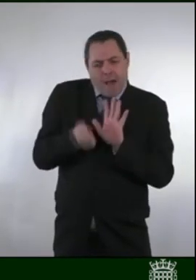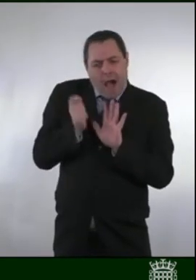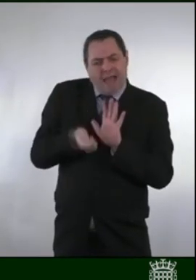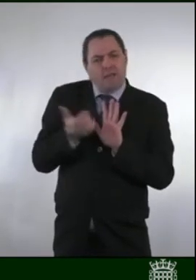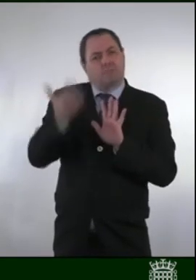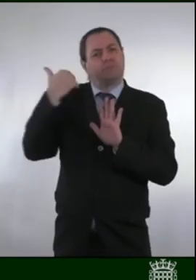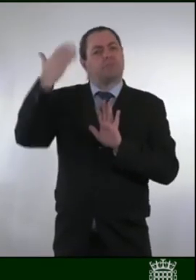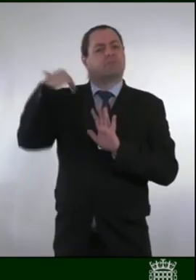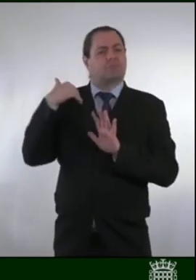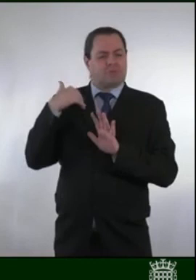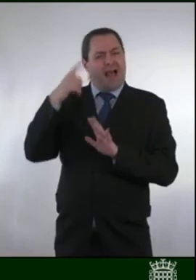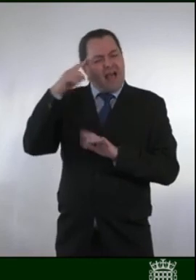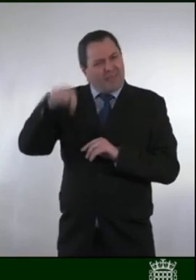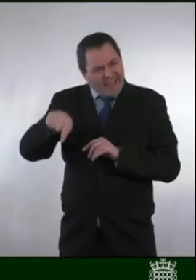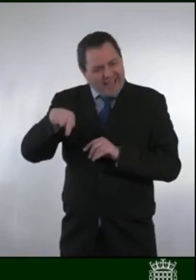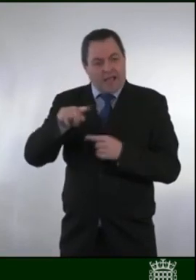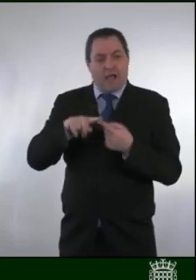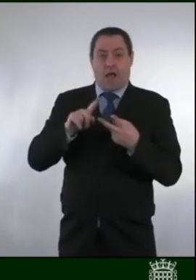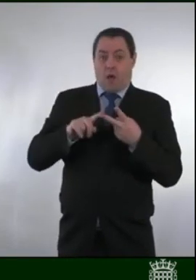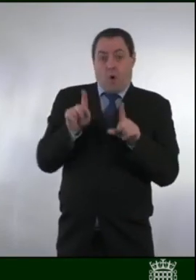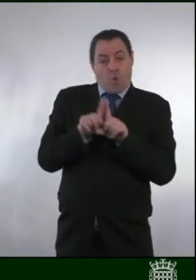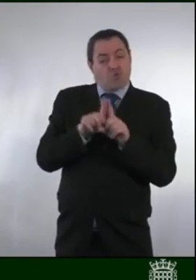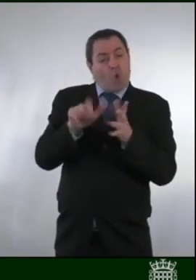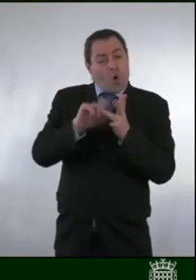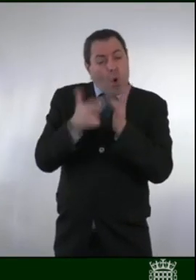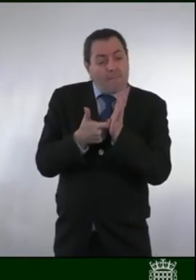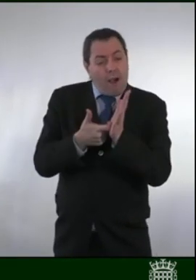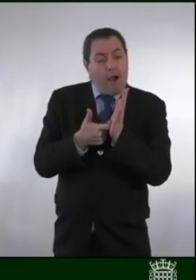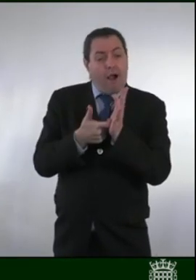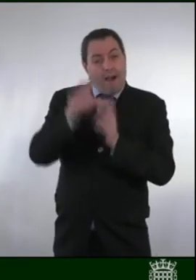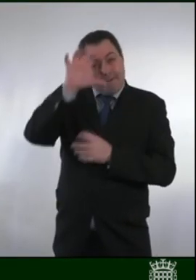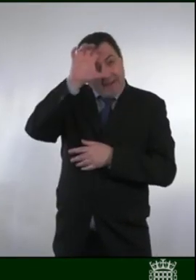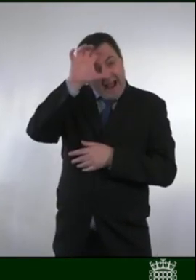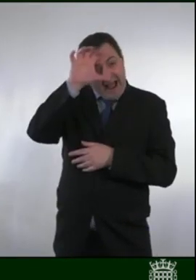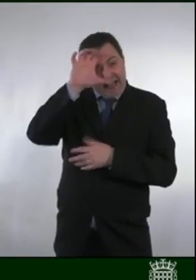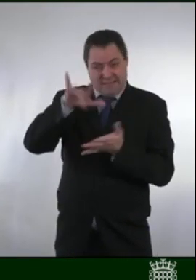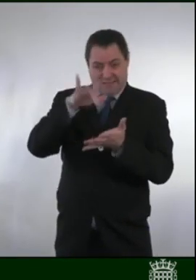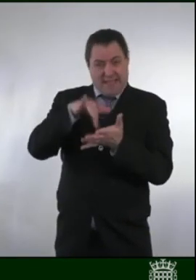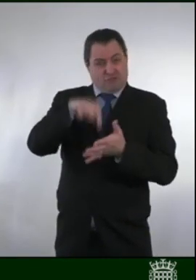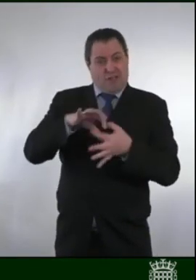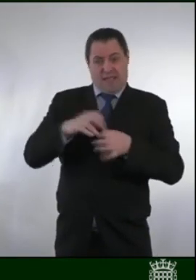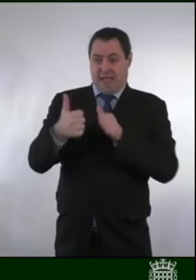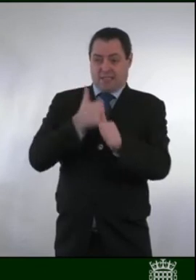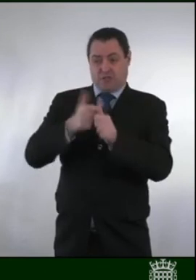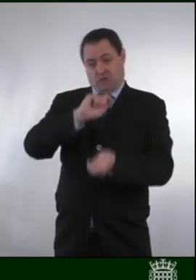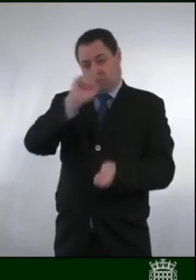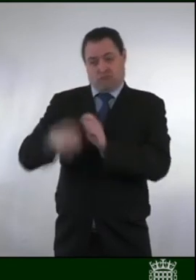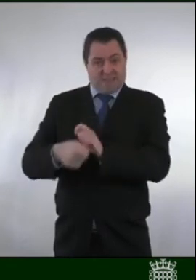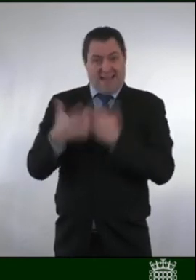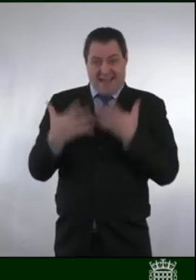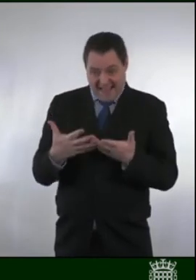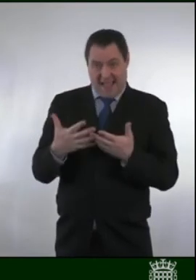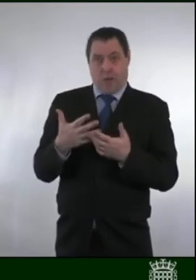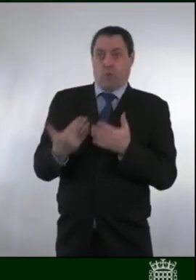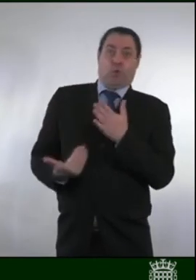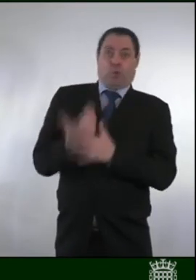did, Mr. Speaker. And indeed the copper mines are at the heart of the UK industrial revolution. What is going on in